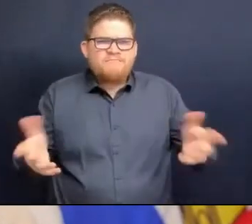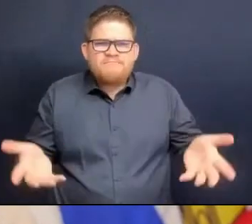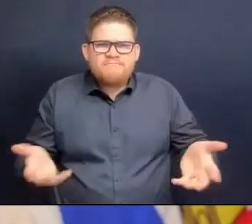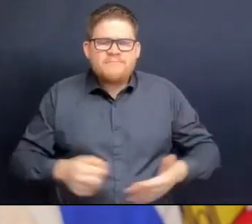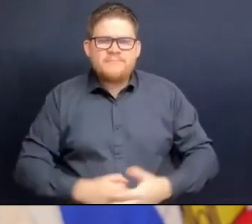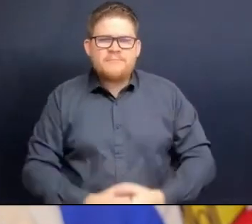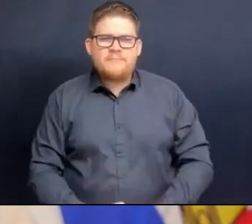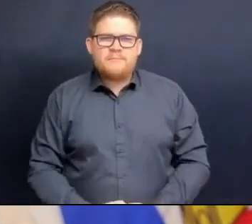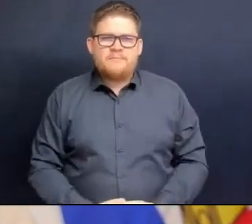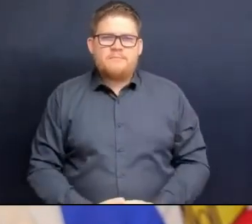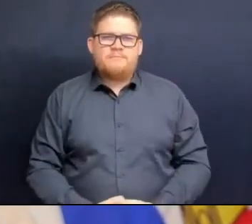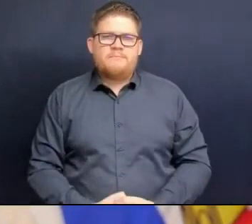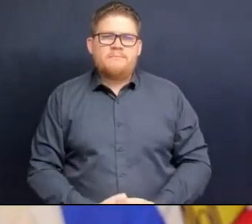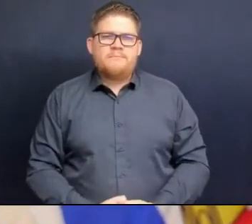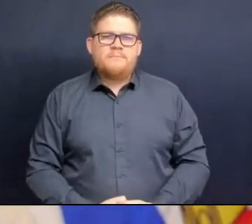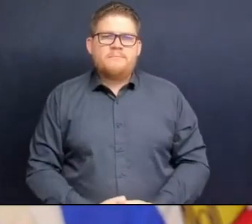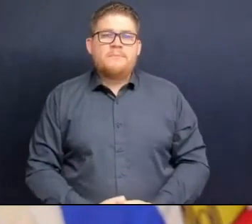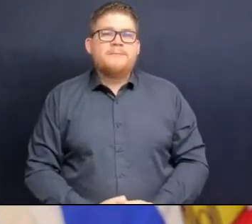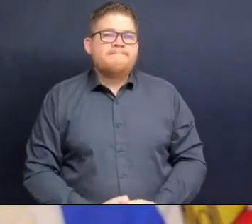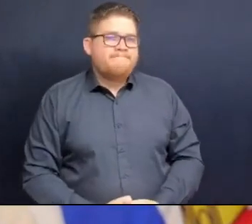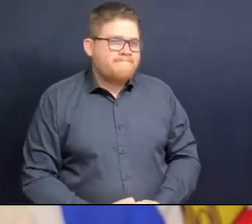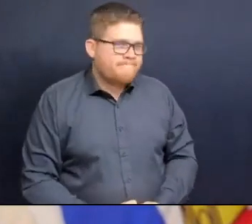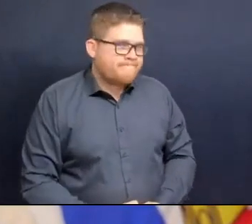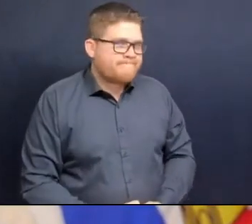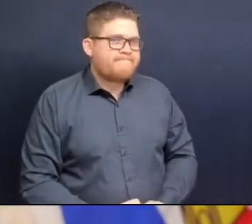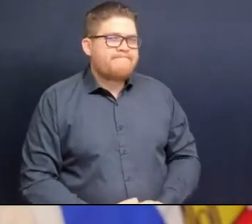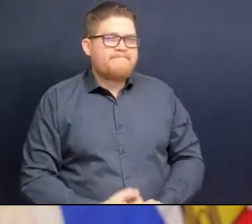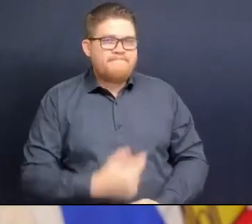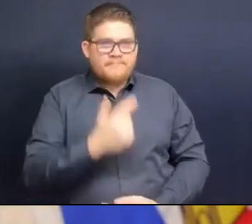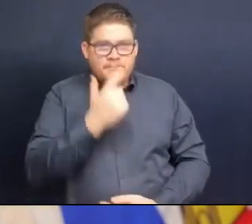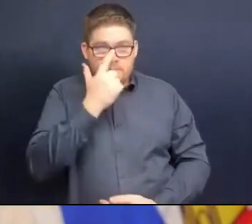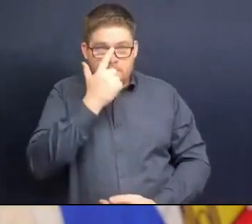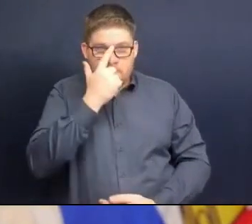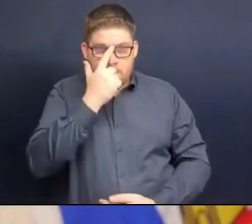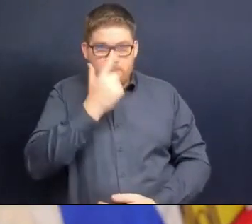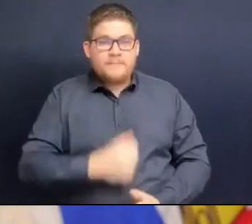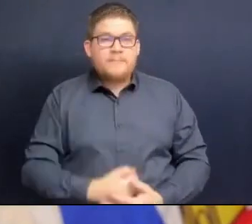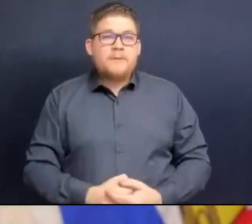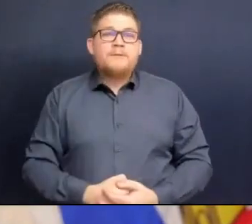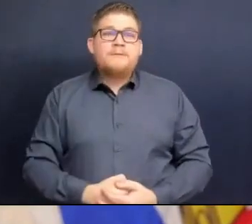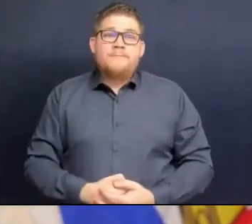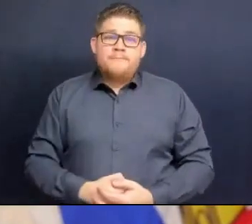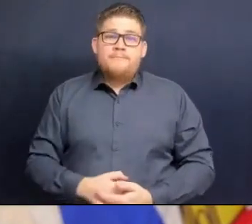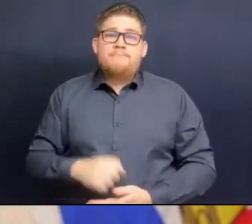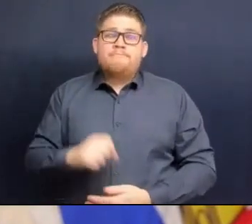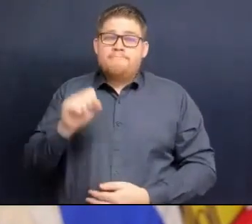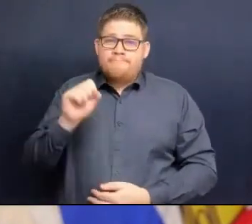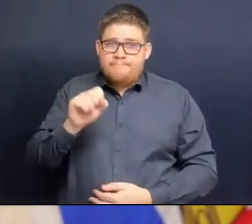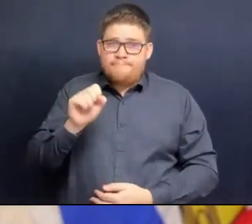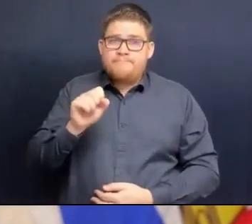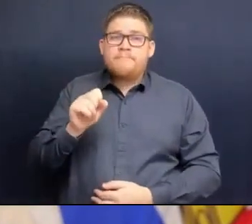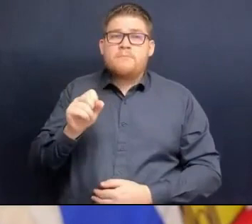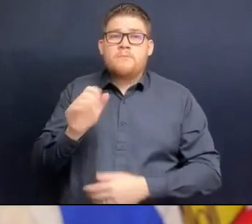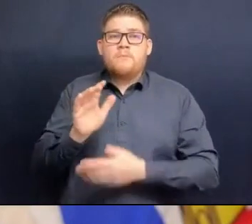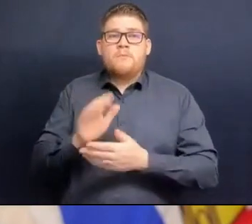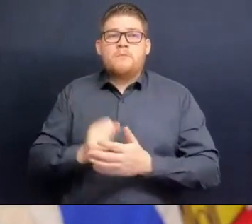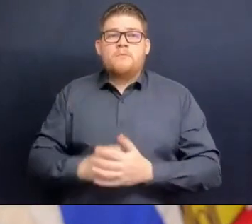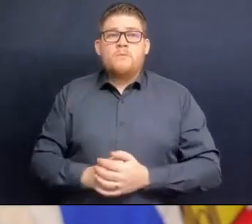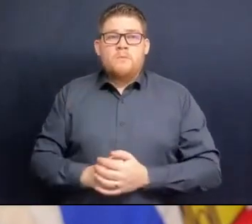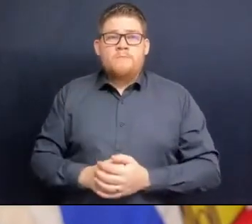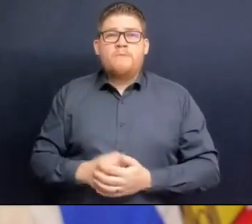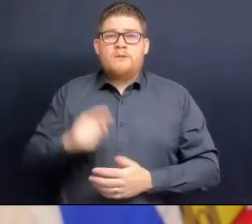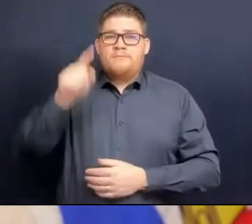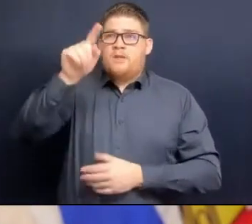who falls under this. Yeah, so I can tell you it's all of the regulated health professionals under the Regulated Health Professionals